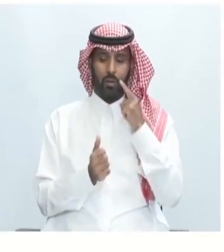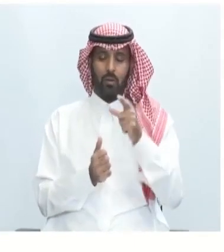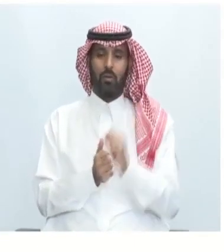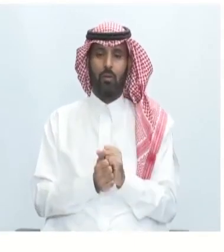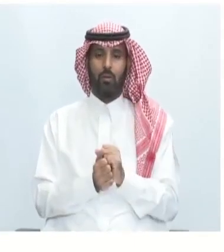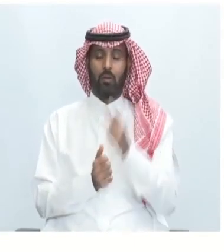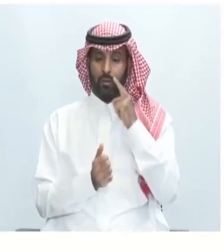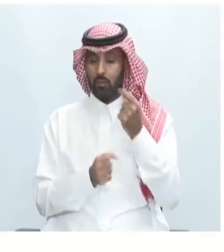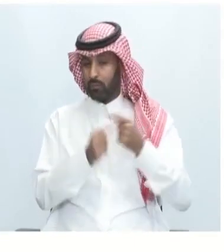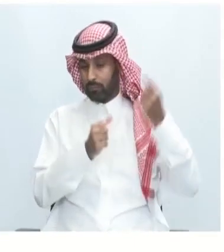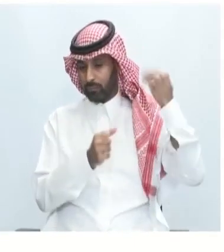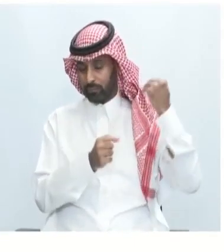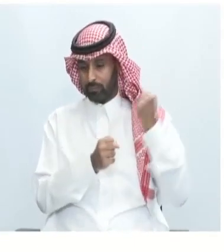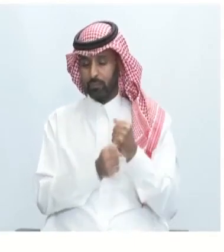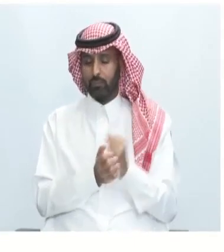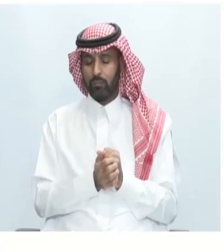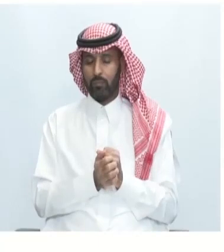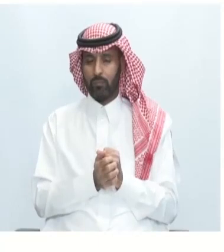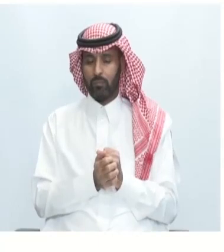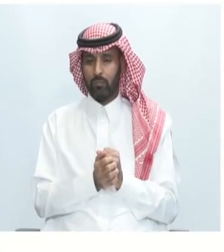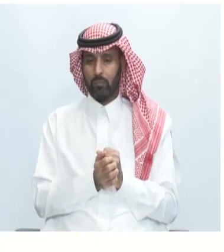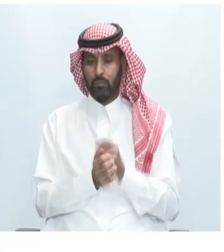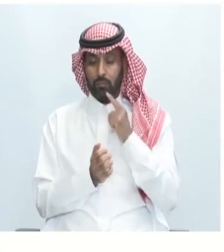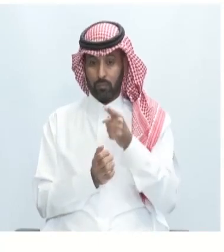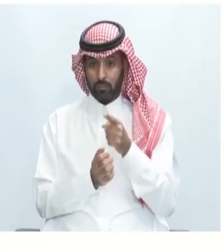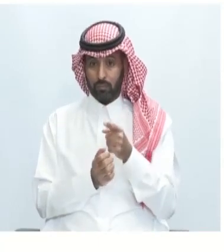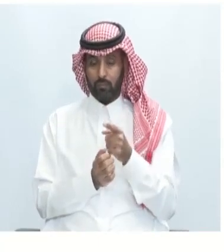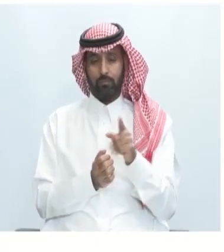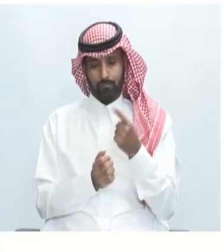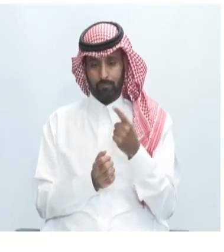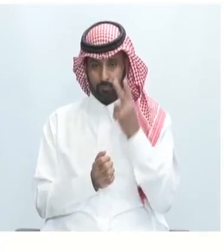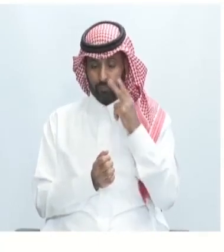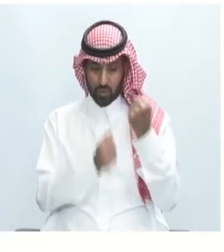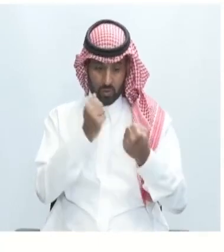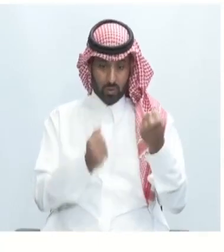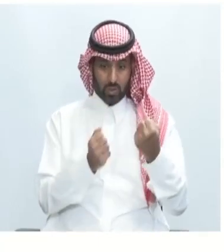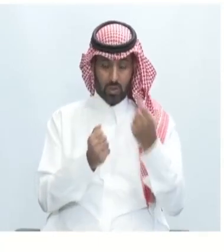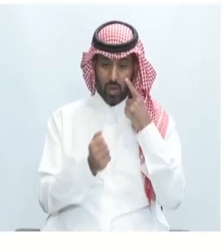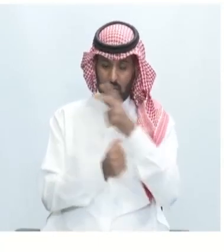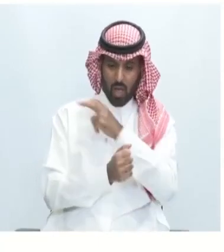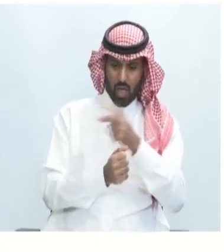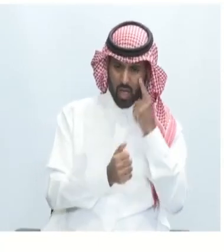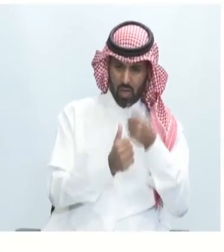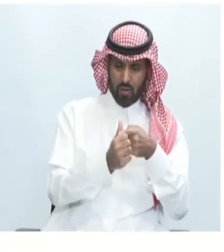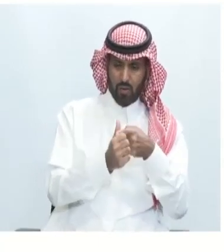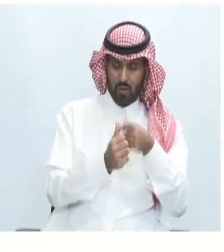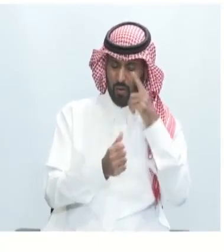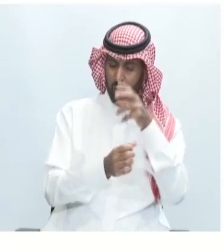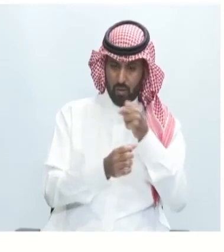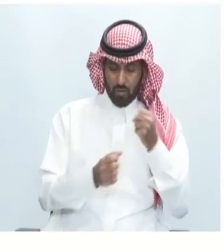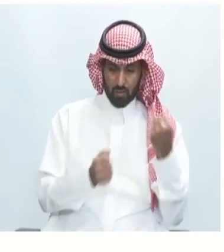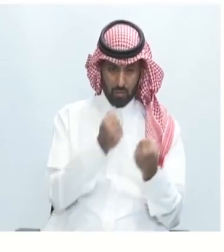here from the past perfect? Yes, that's correct here. The car the robbers had